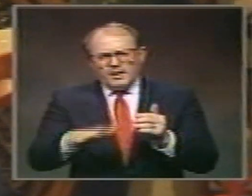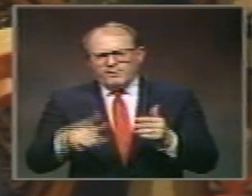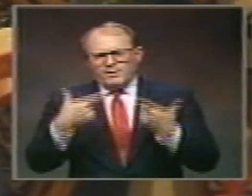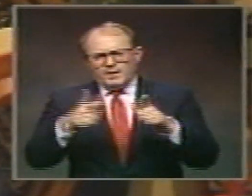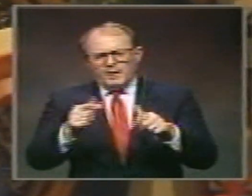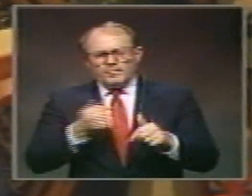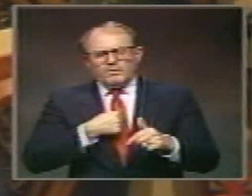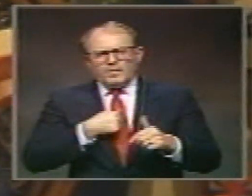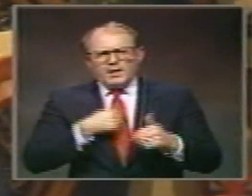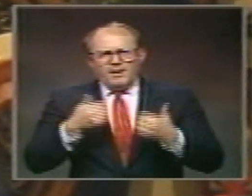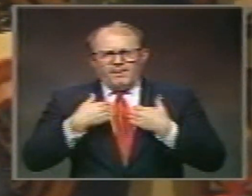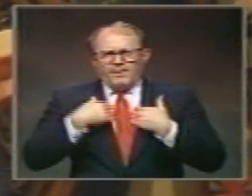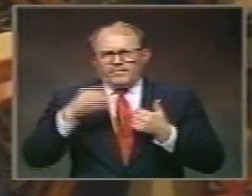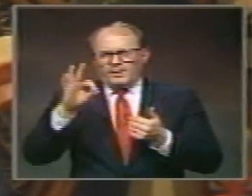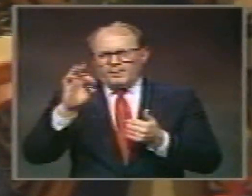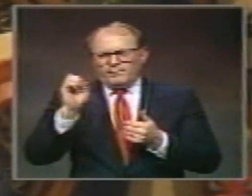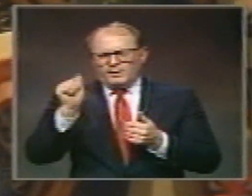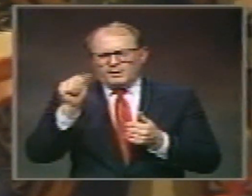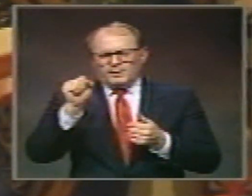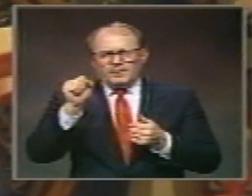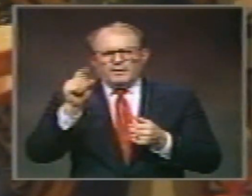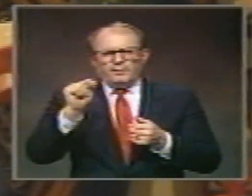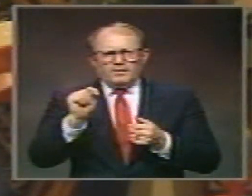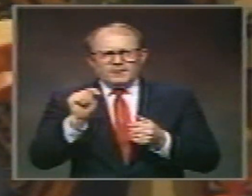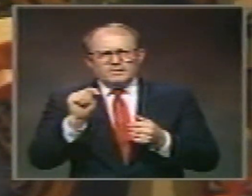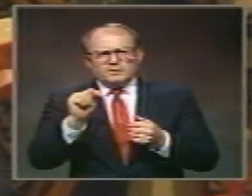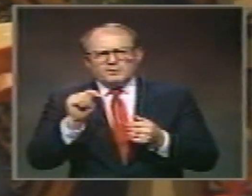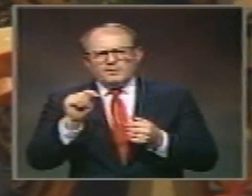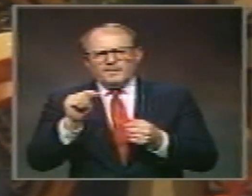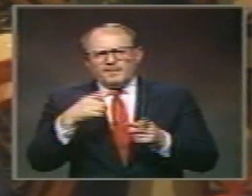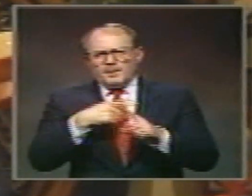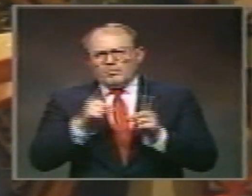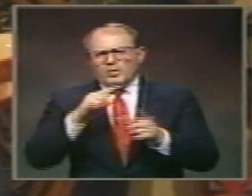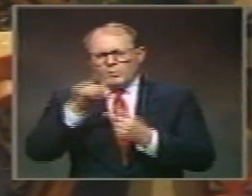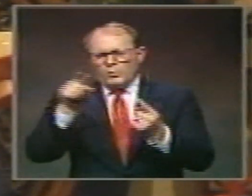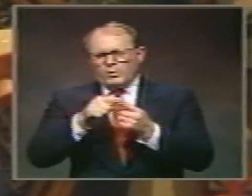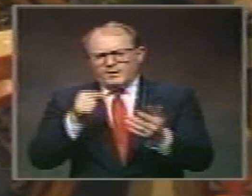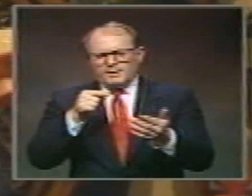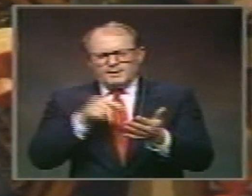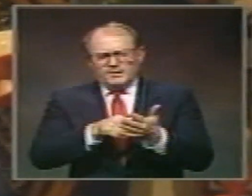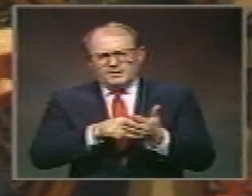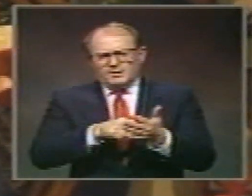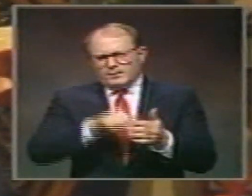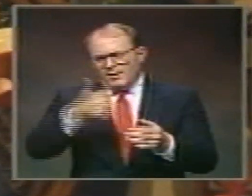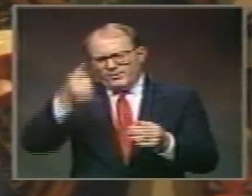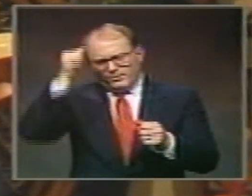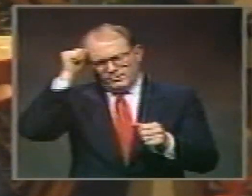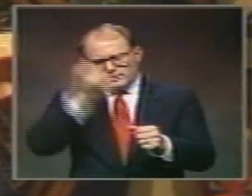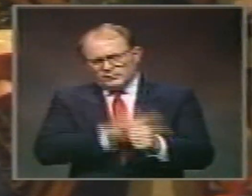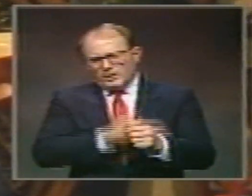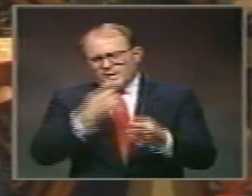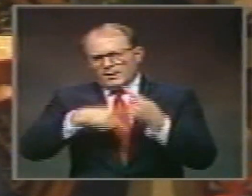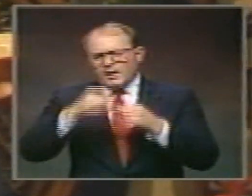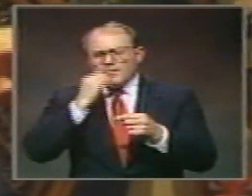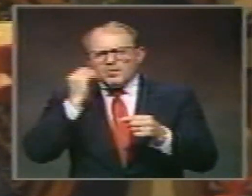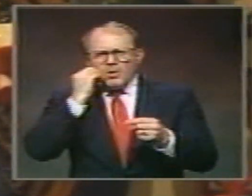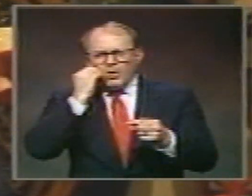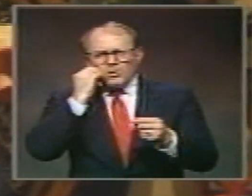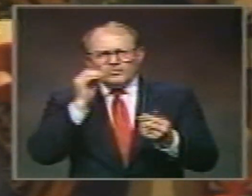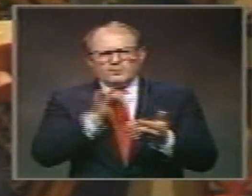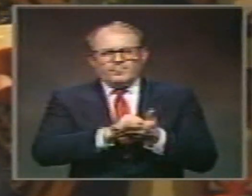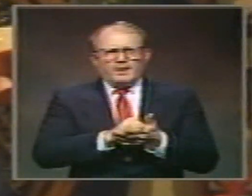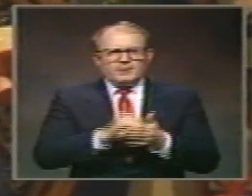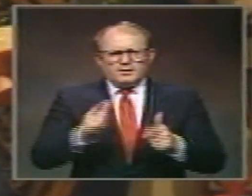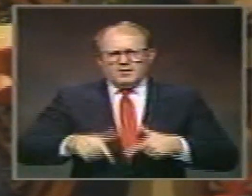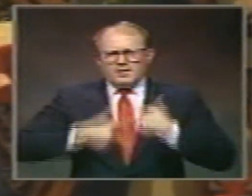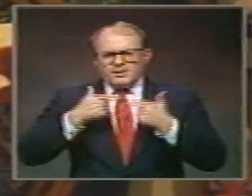kid, that I might meet and make merry with my friends. But as soon as this thy son was come, which was devoured thy living with